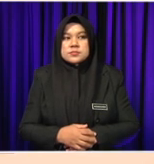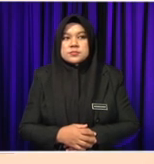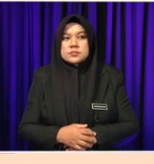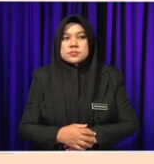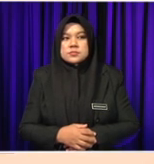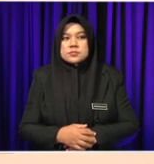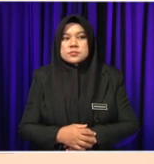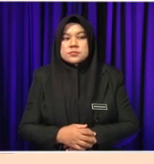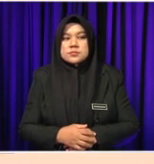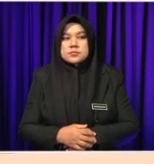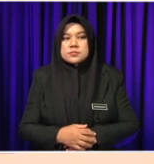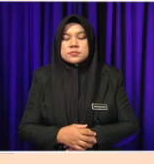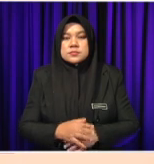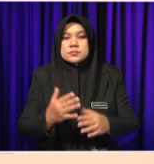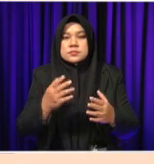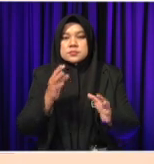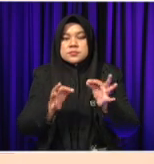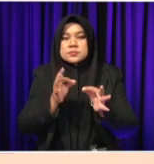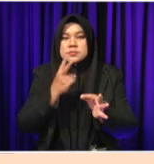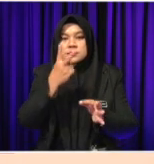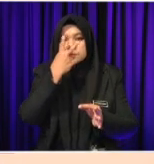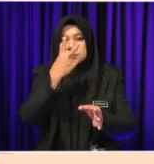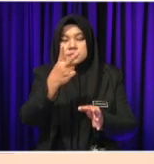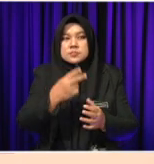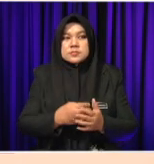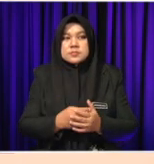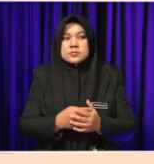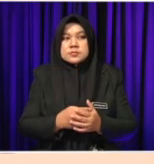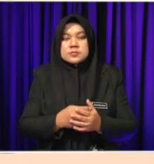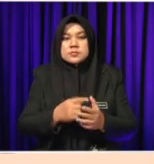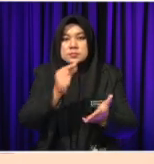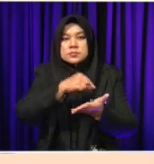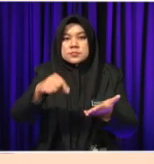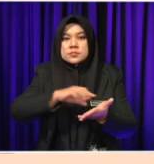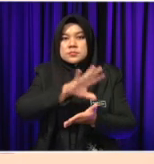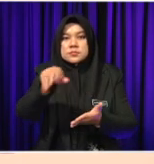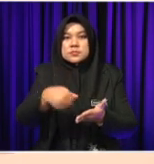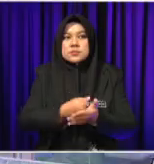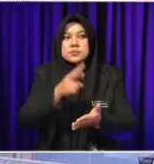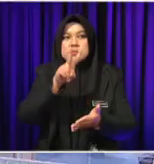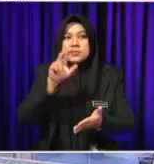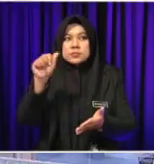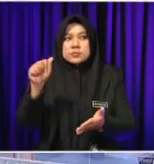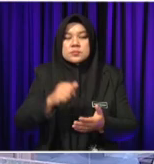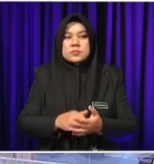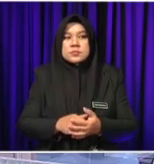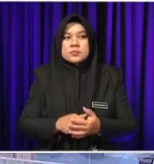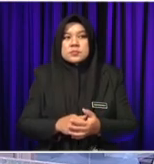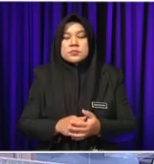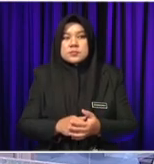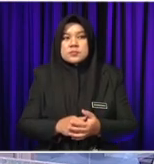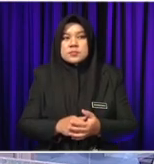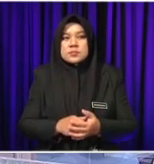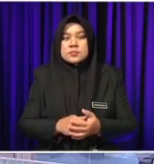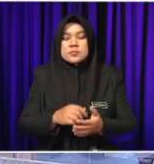Down. So, if you look at how I actually write all the VAs, so this is your verb and this is your A. So, it